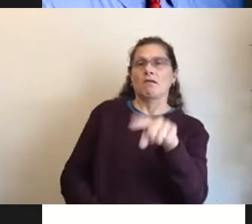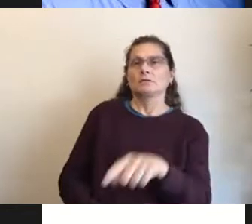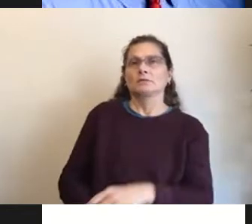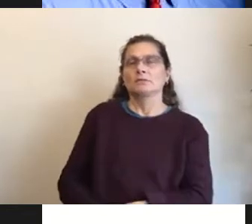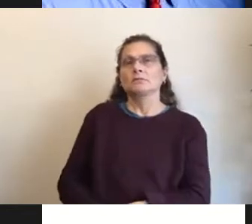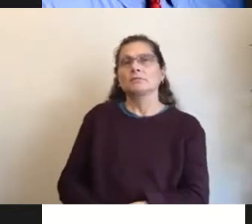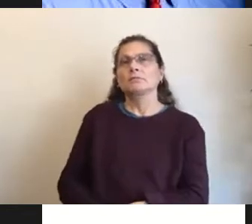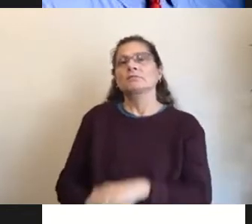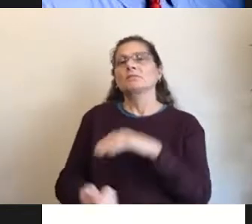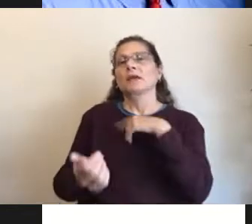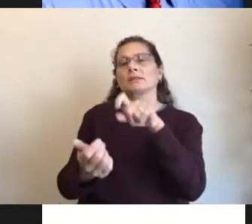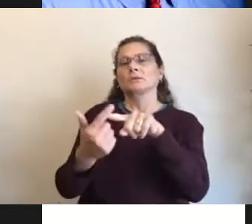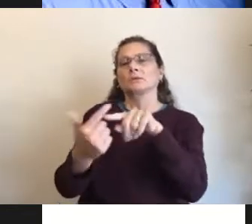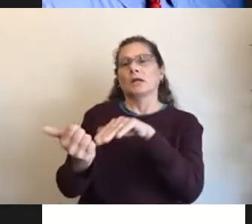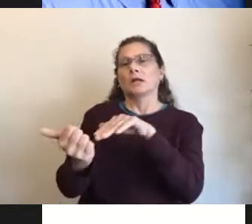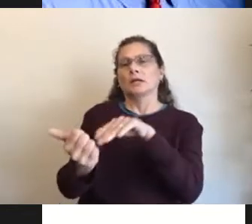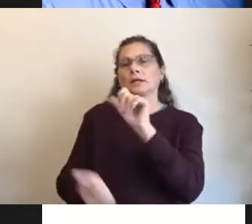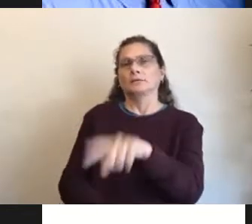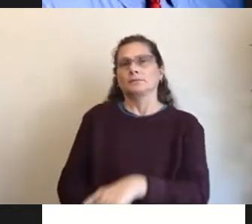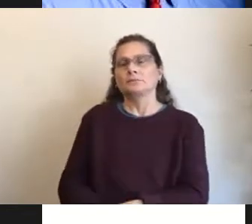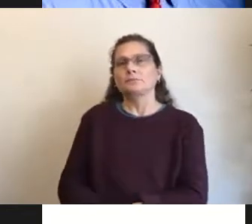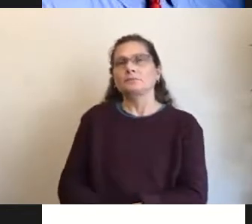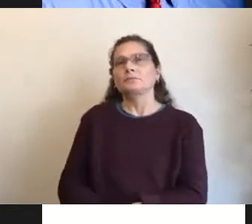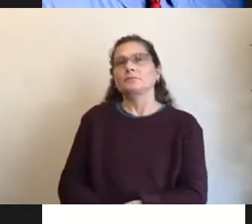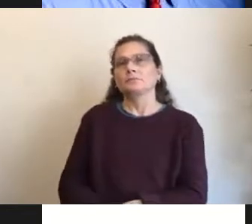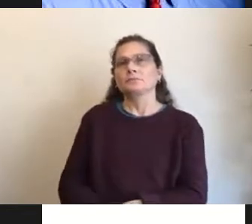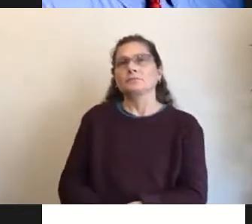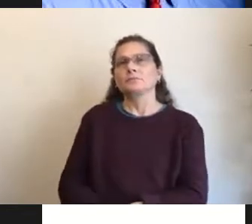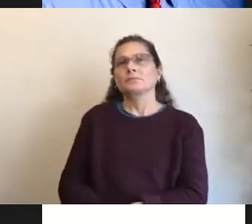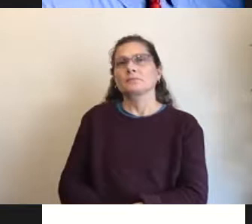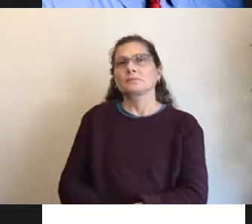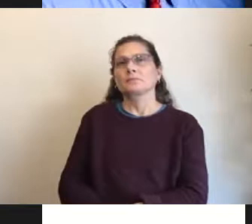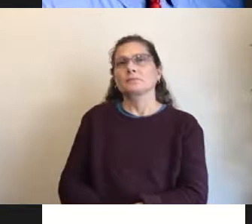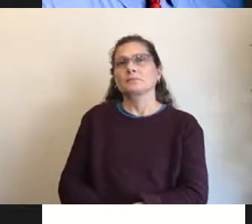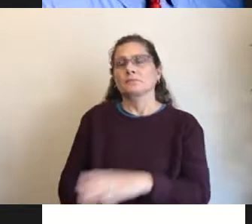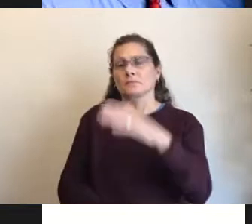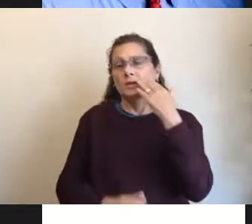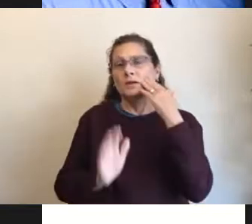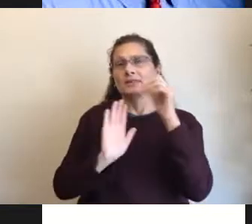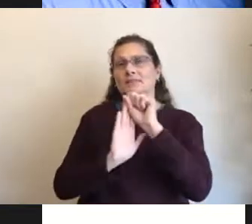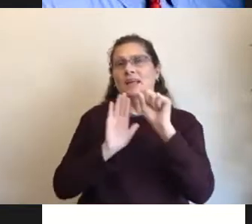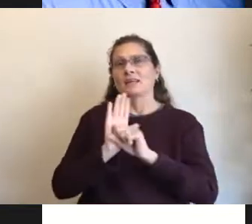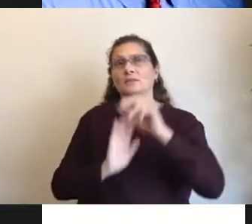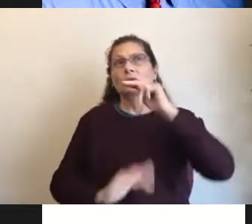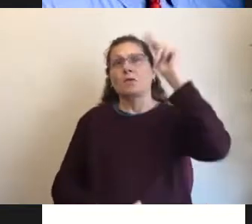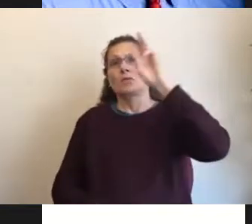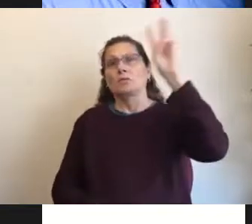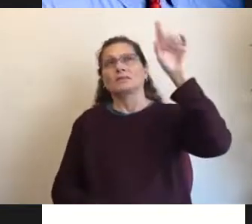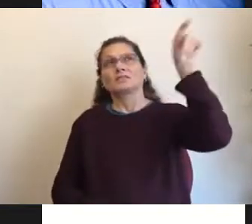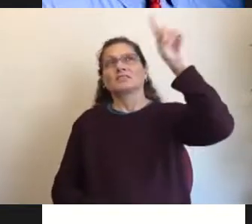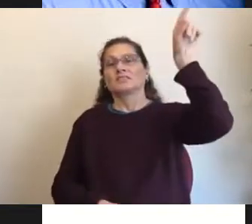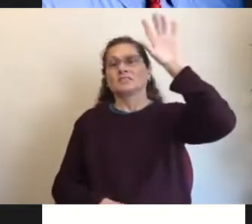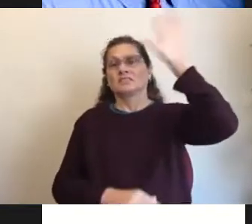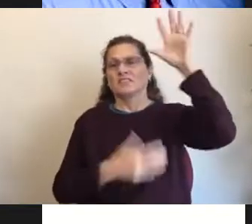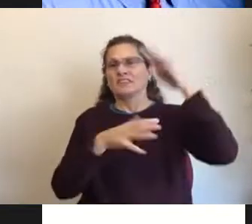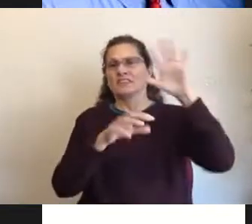state max out their hospitals. How close are we doing that to here in Milwaukee? Yeah, so